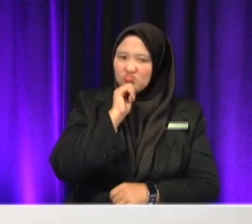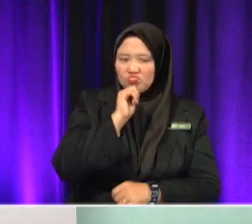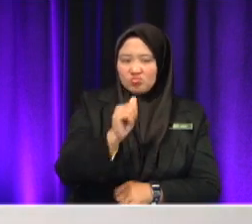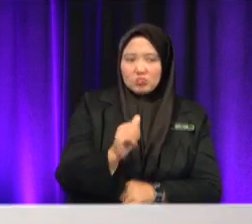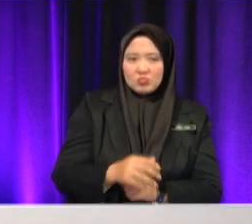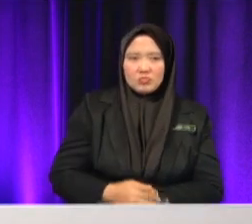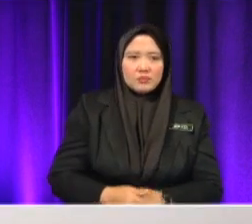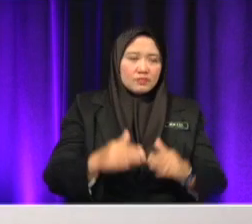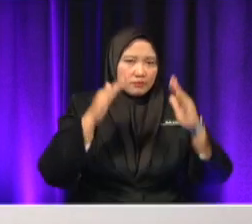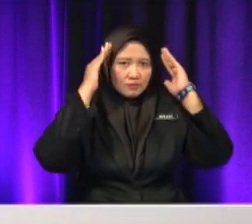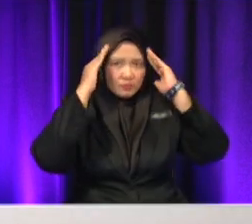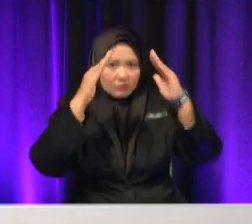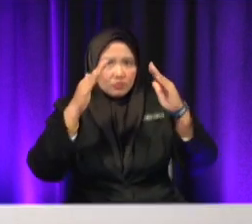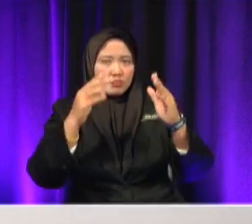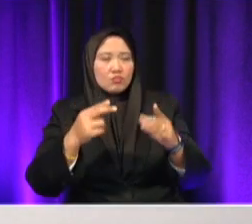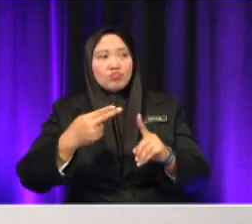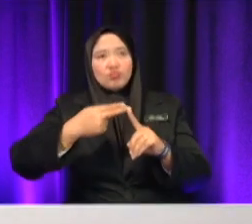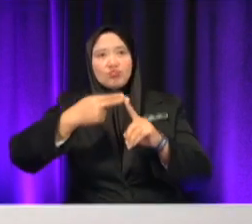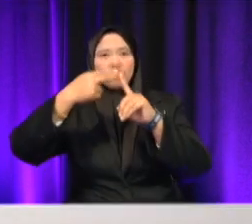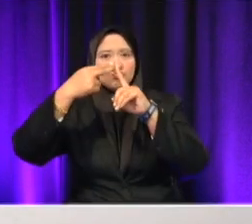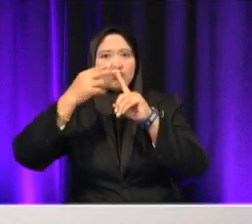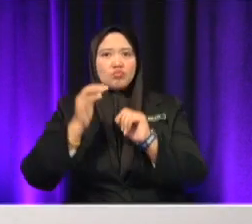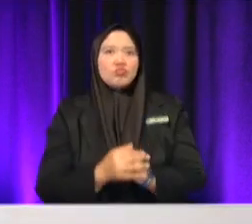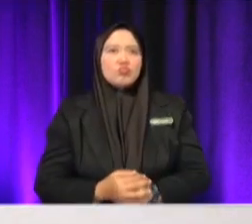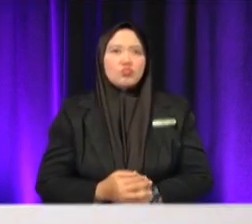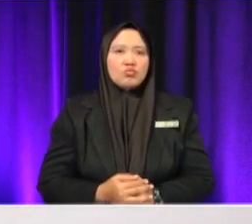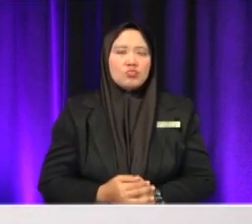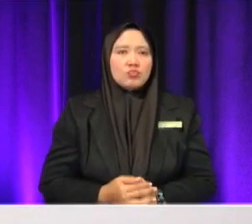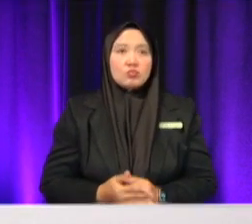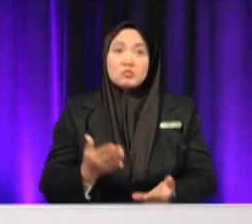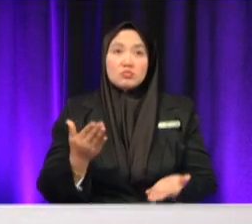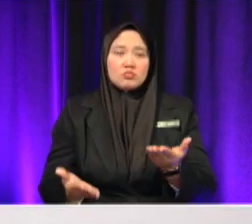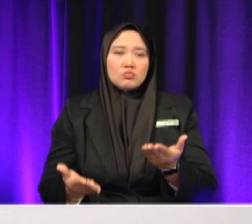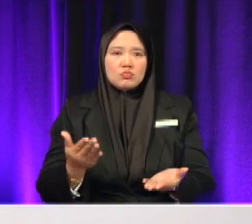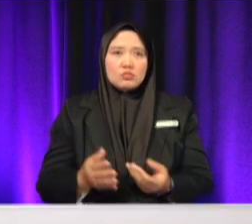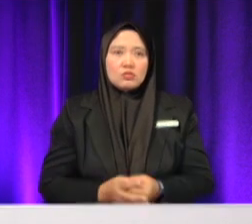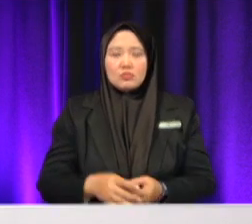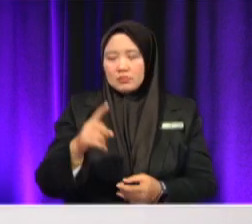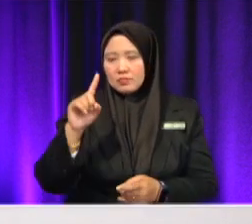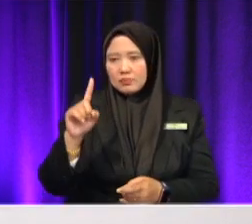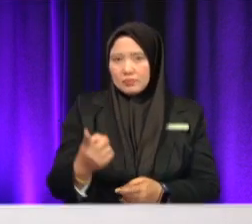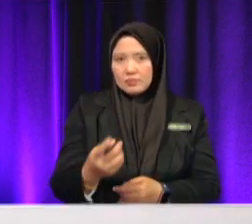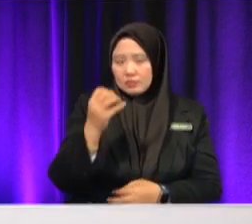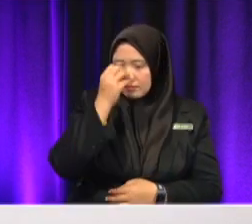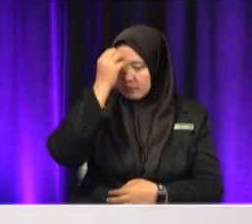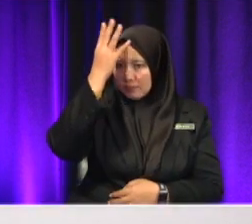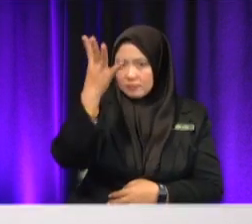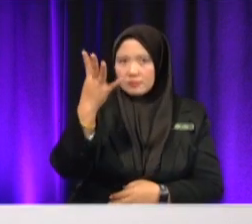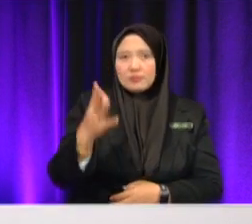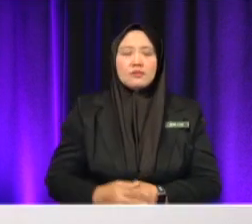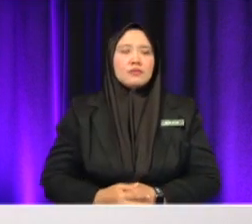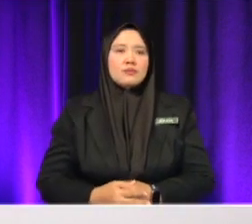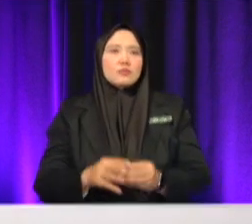describe, but that may not be the intention. That might just be them telling people what these charities